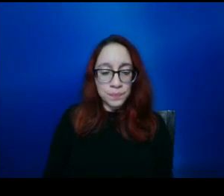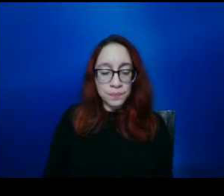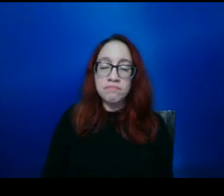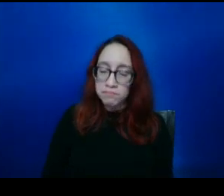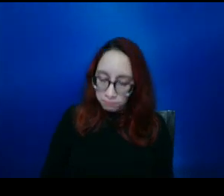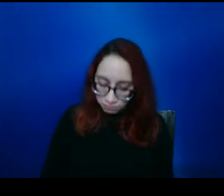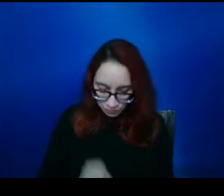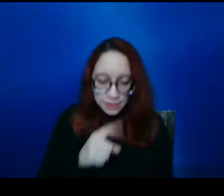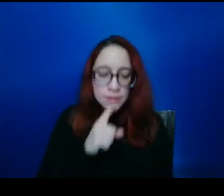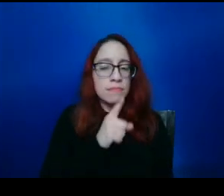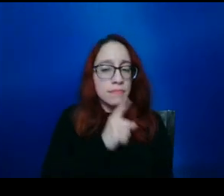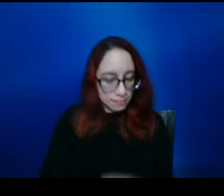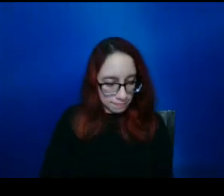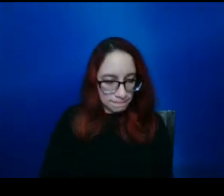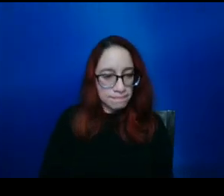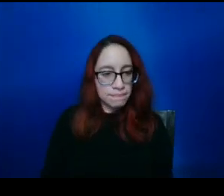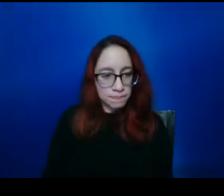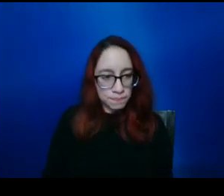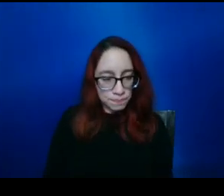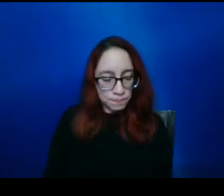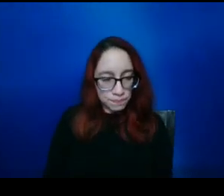Absolutely.